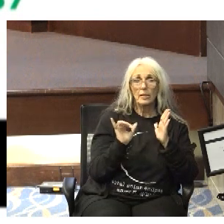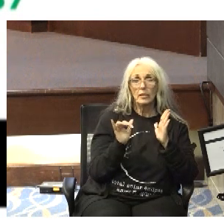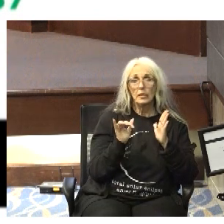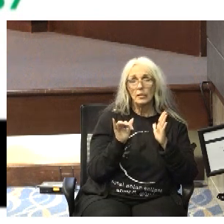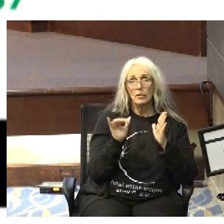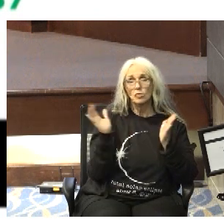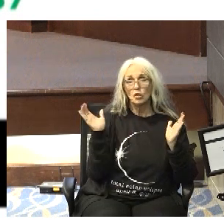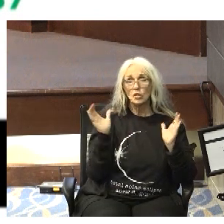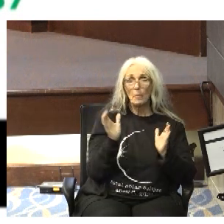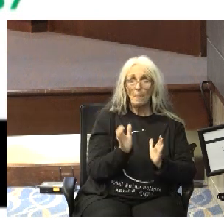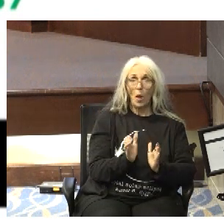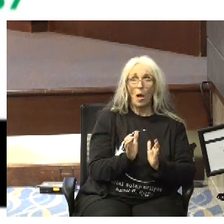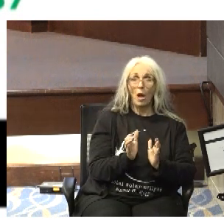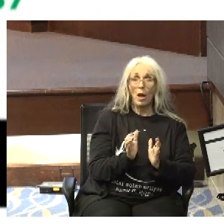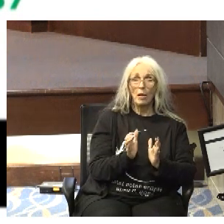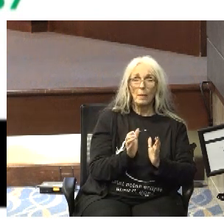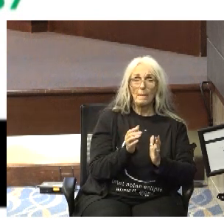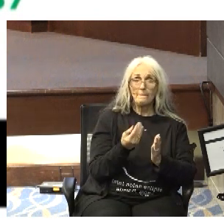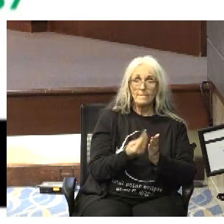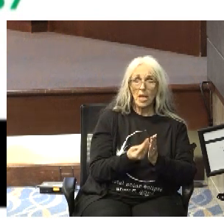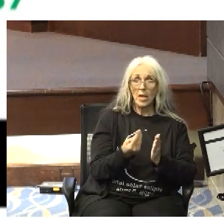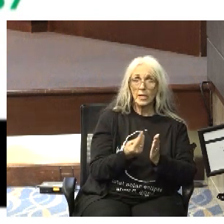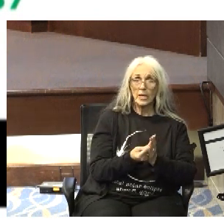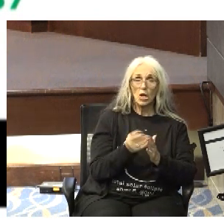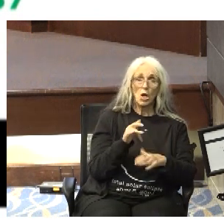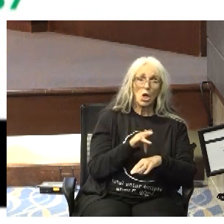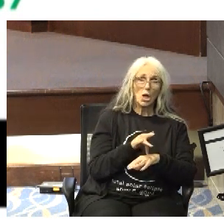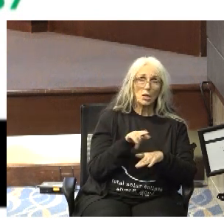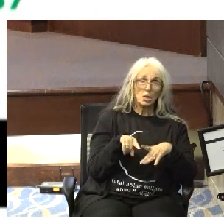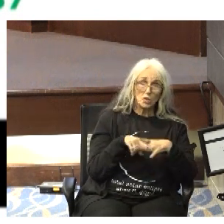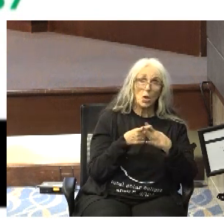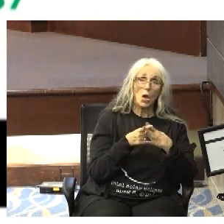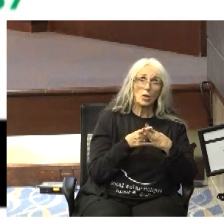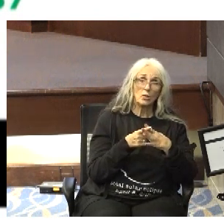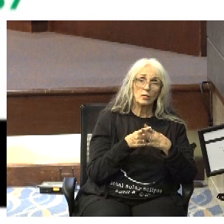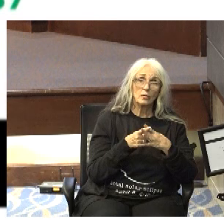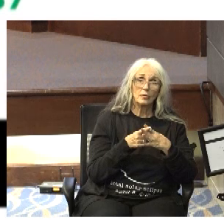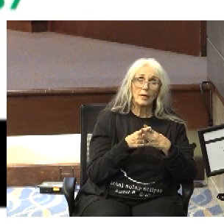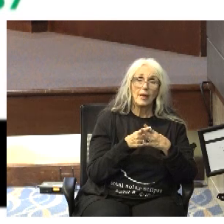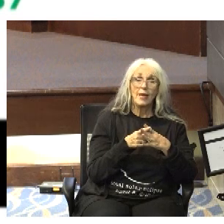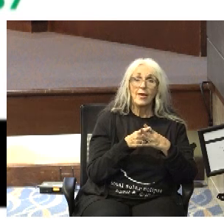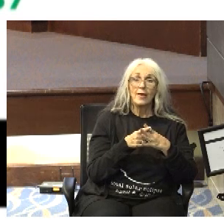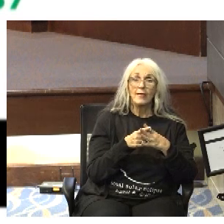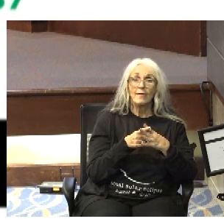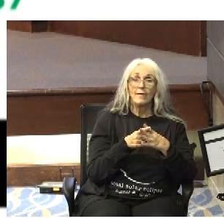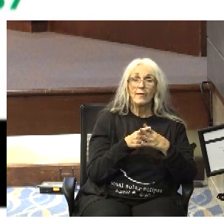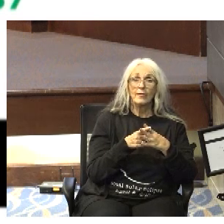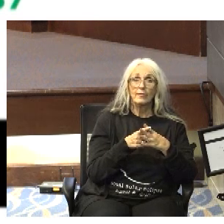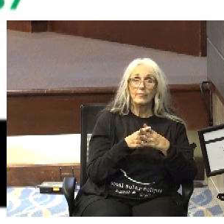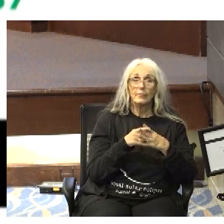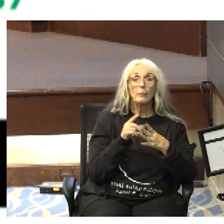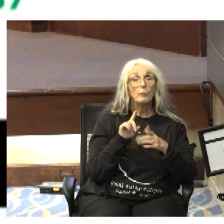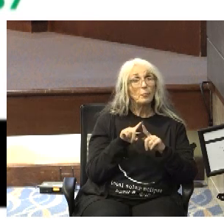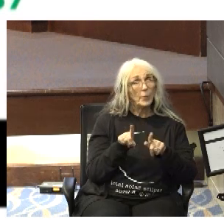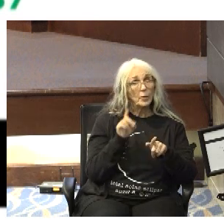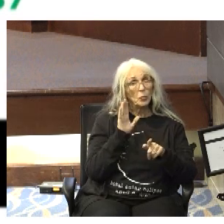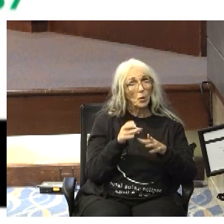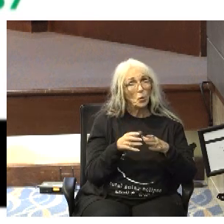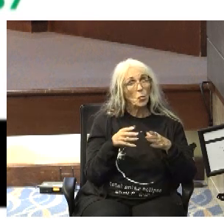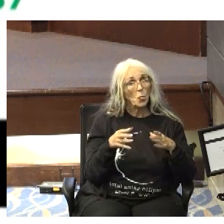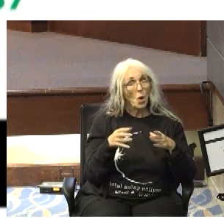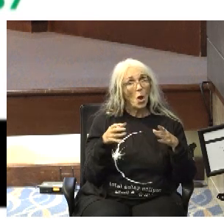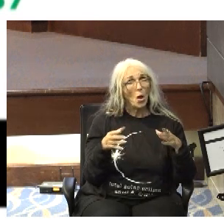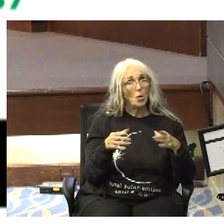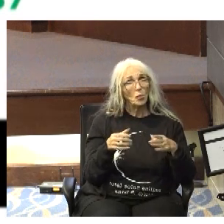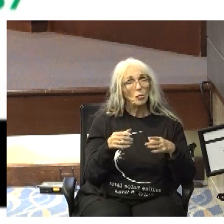there's a small amount of money in the early years to the TERS 4 for retainage that will grow towards the back